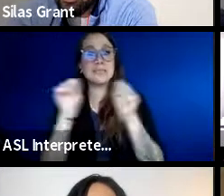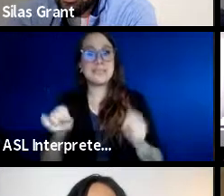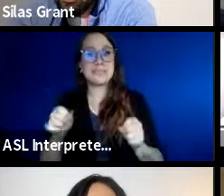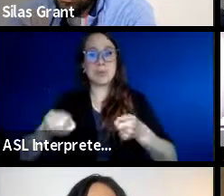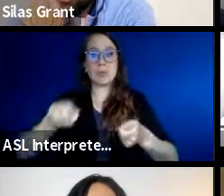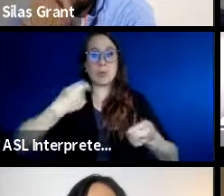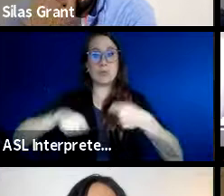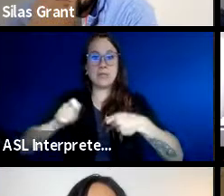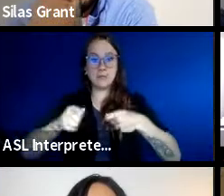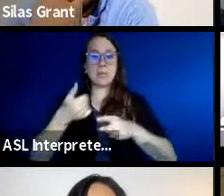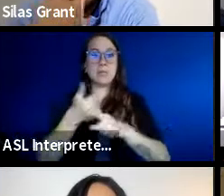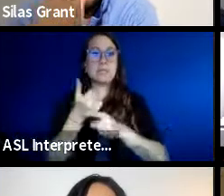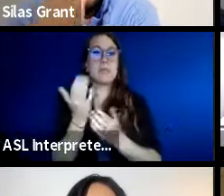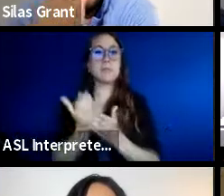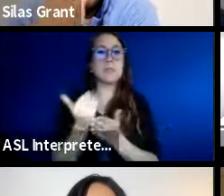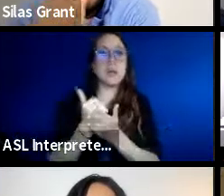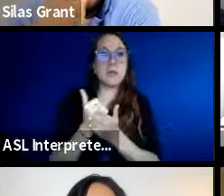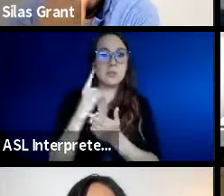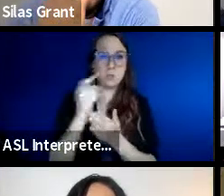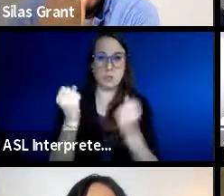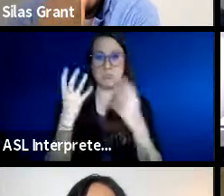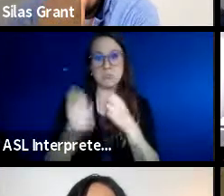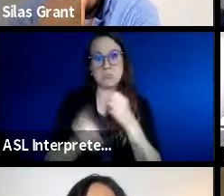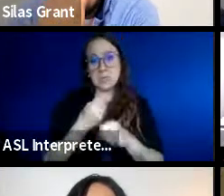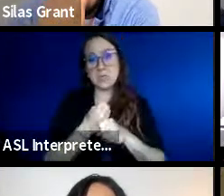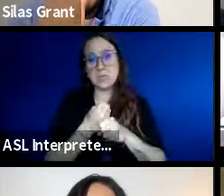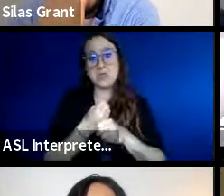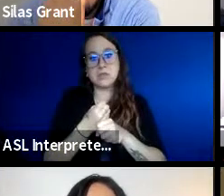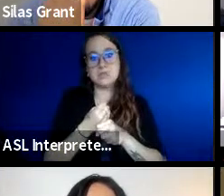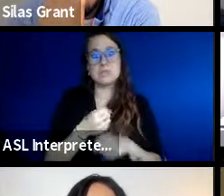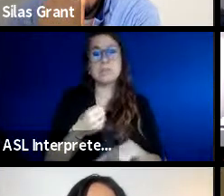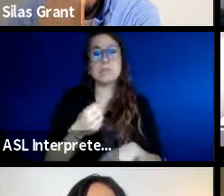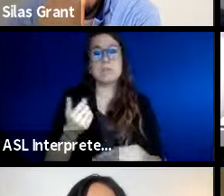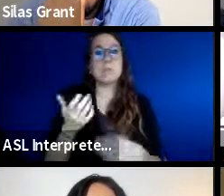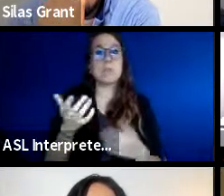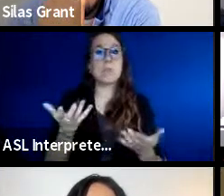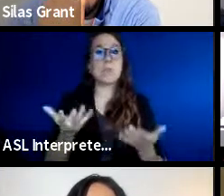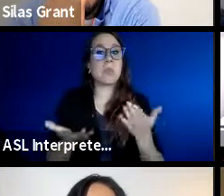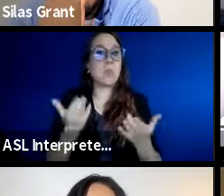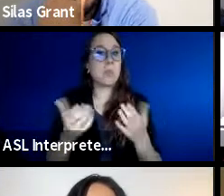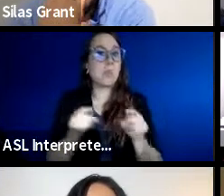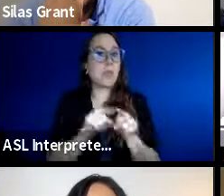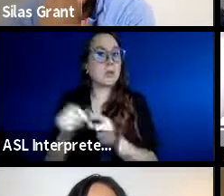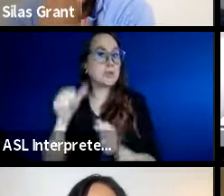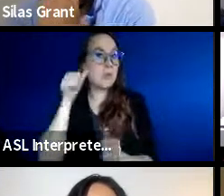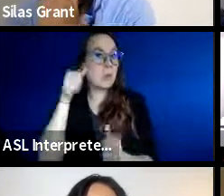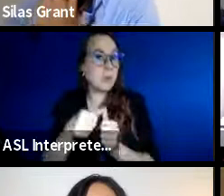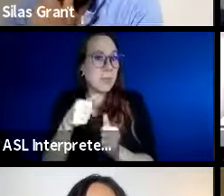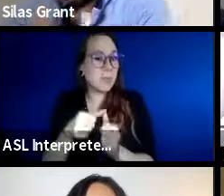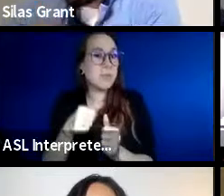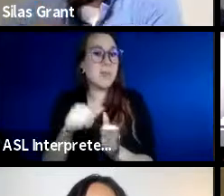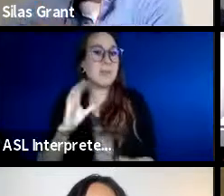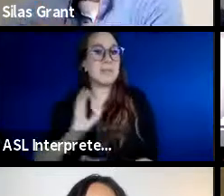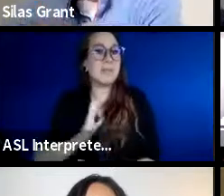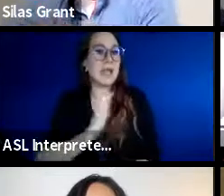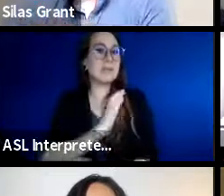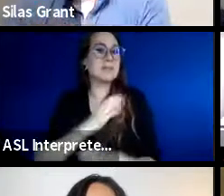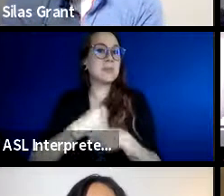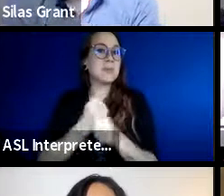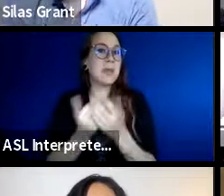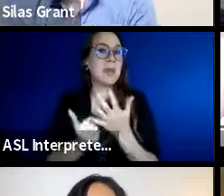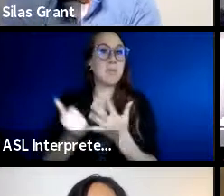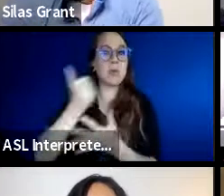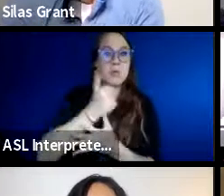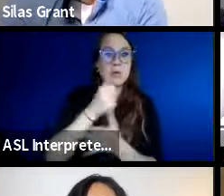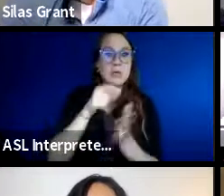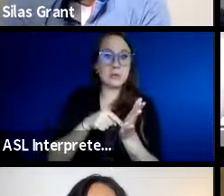has been budgeted for a number of years. You may also remember that the council made a priority the